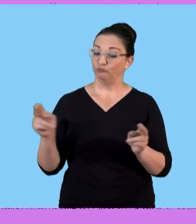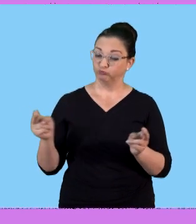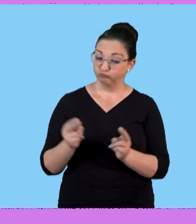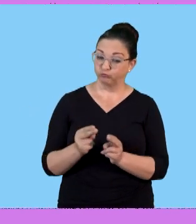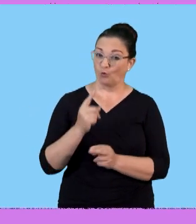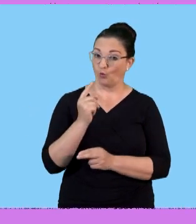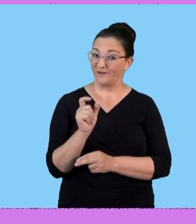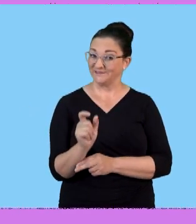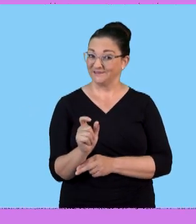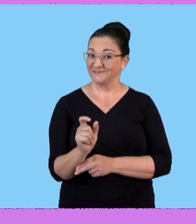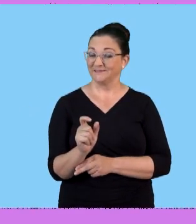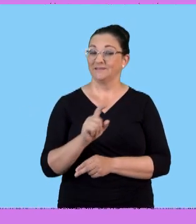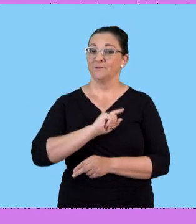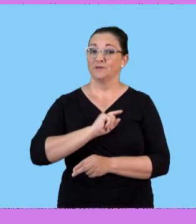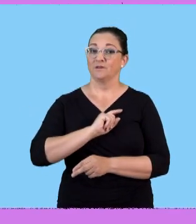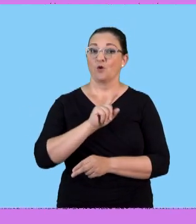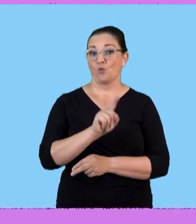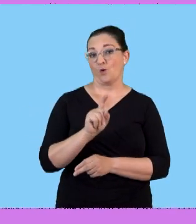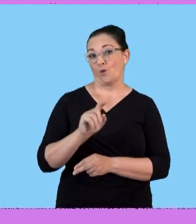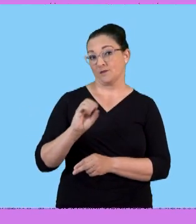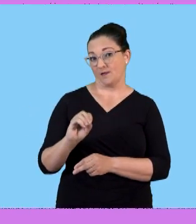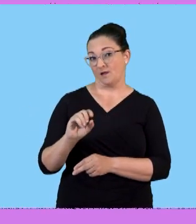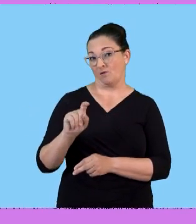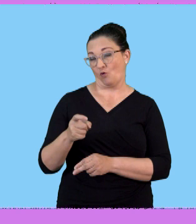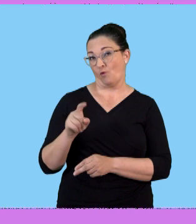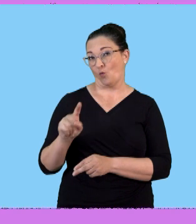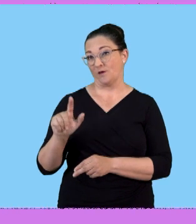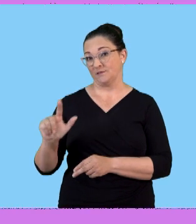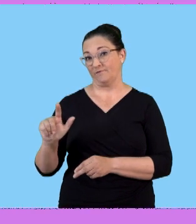rounded to the nearest kilometer, and therefore I rounded